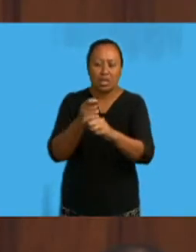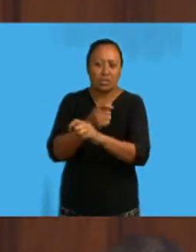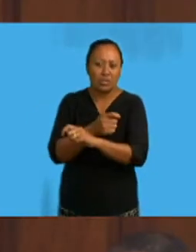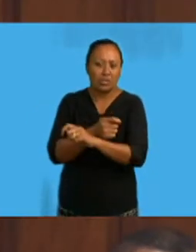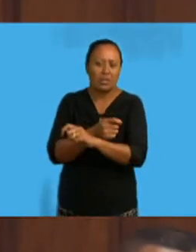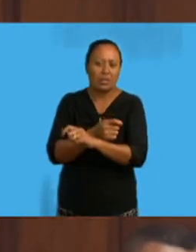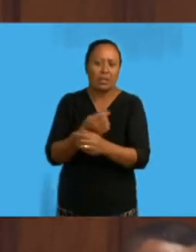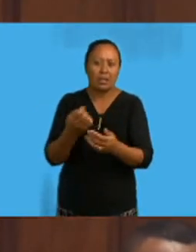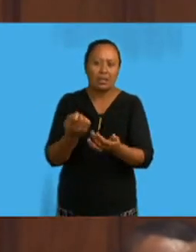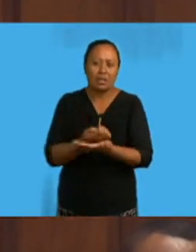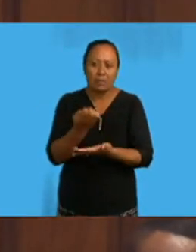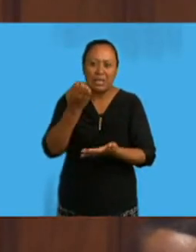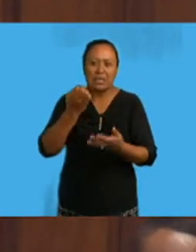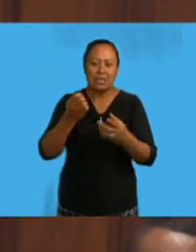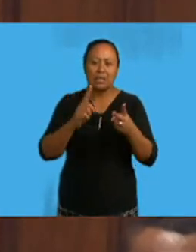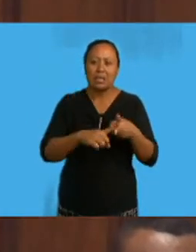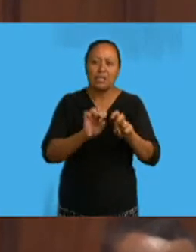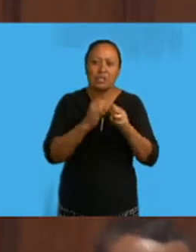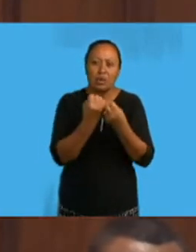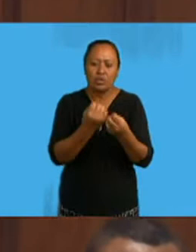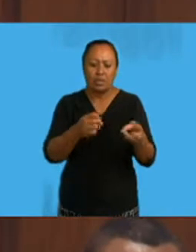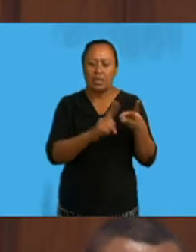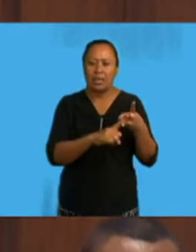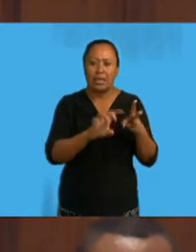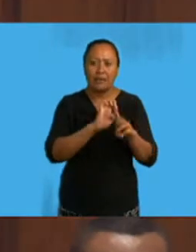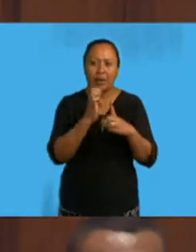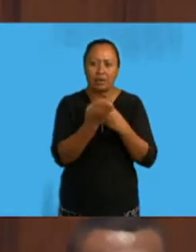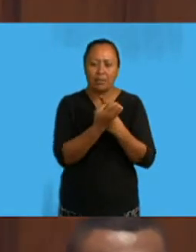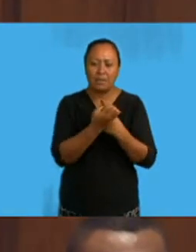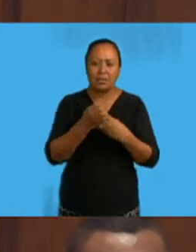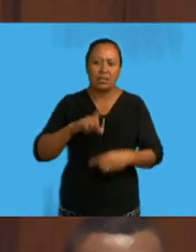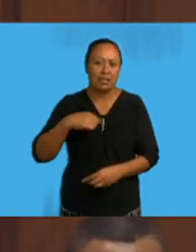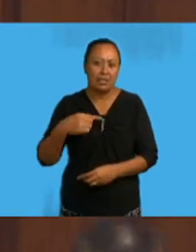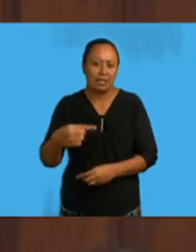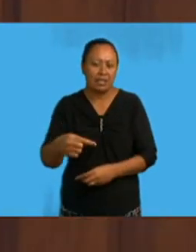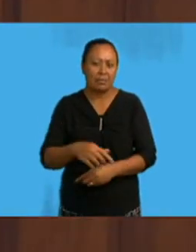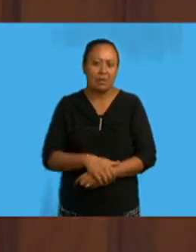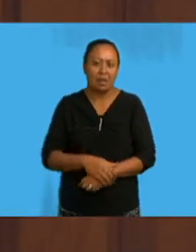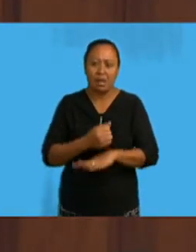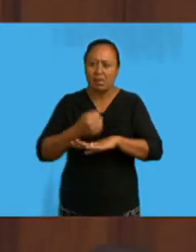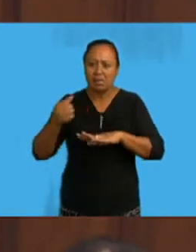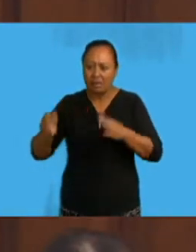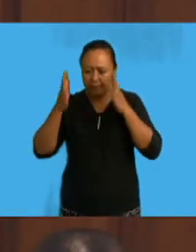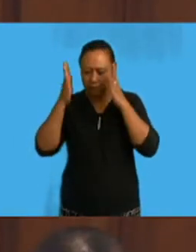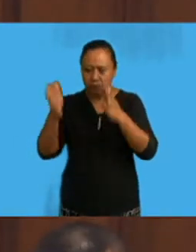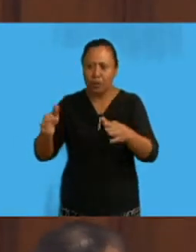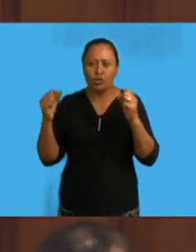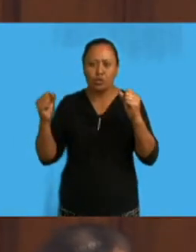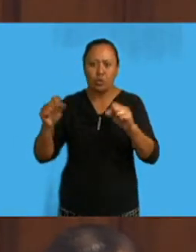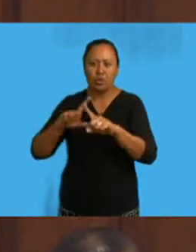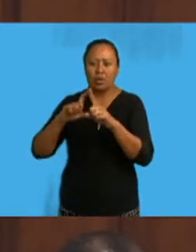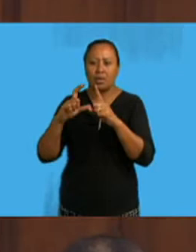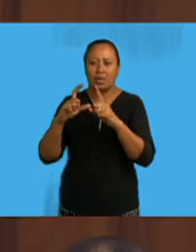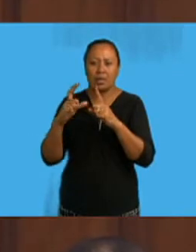is economically, socially, and environmentally sustainable. As this government strives to build a strong, climate-resilient